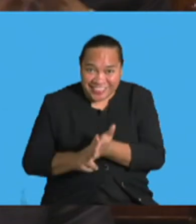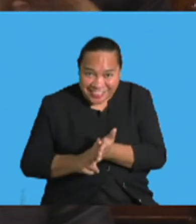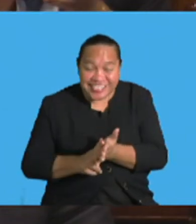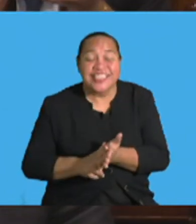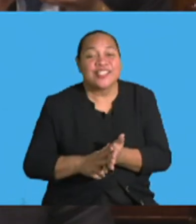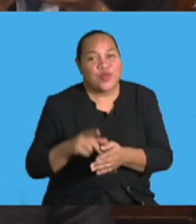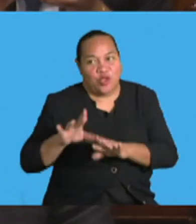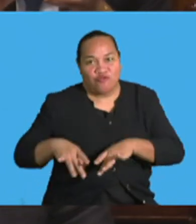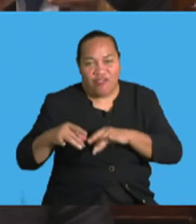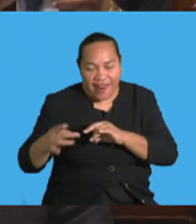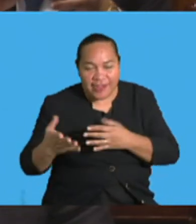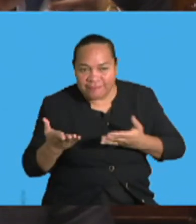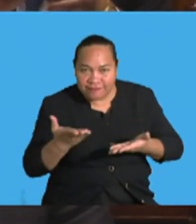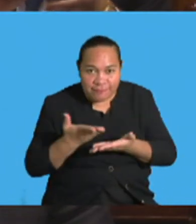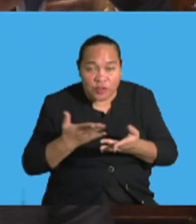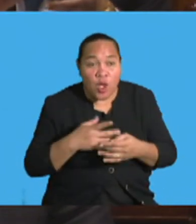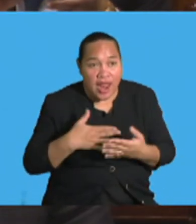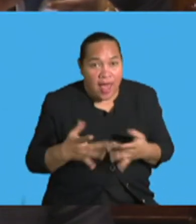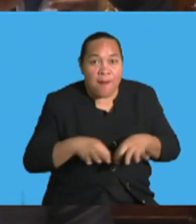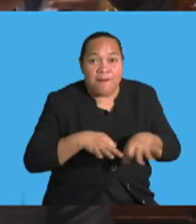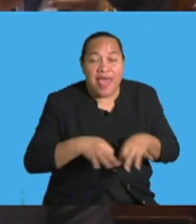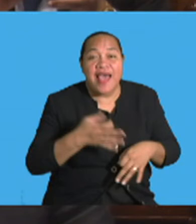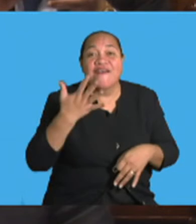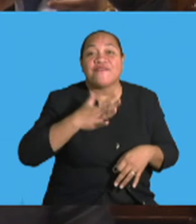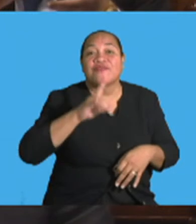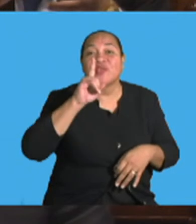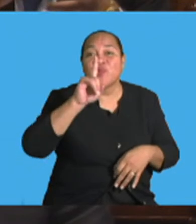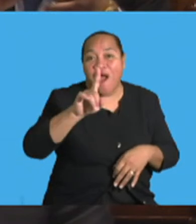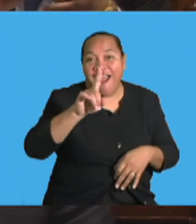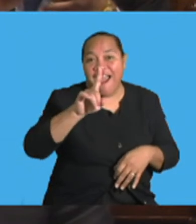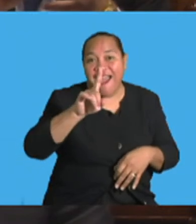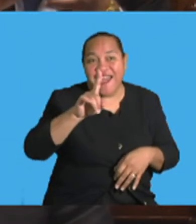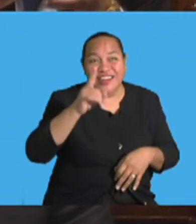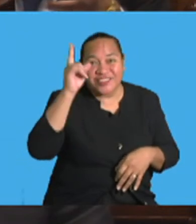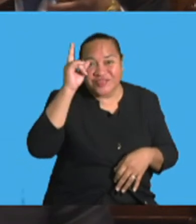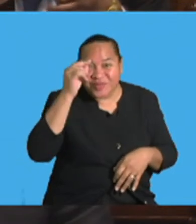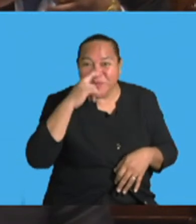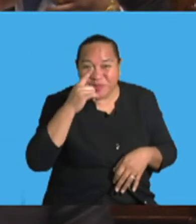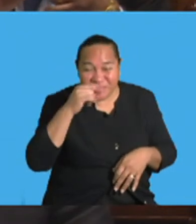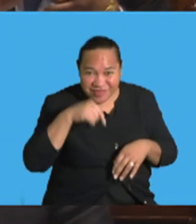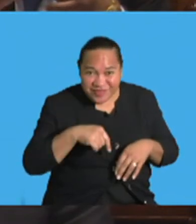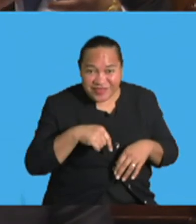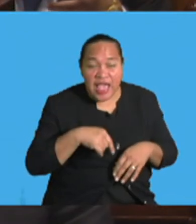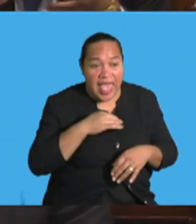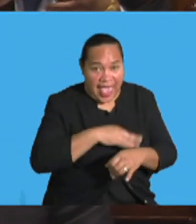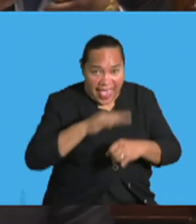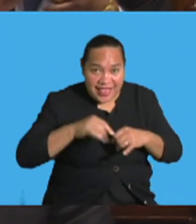2019, we will be sending 51 Fijians to work in the meat industry and as a chef by the end of this